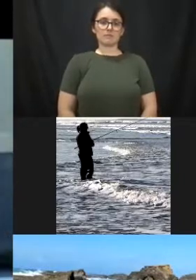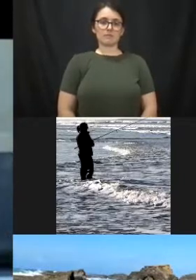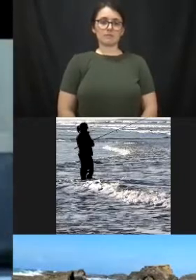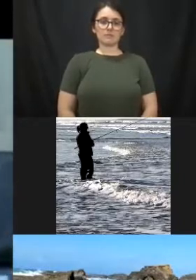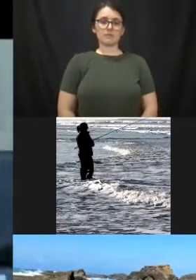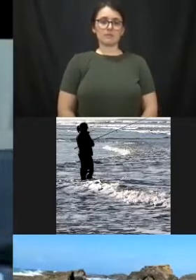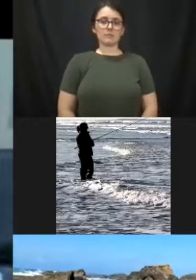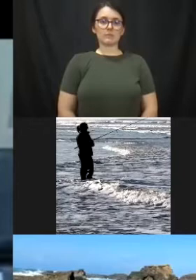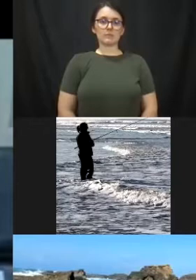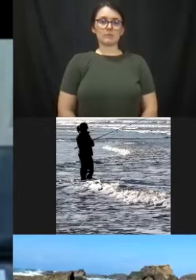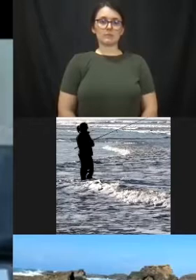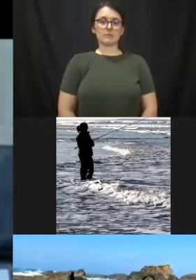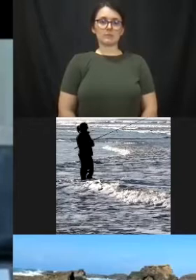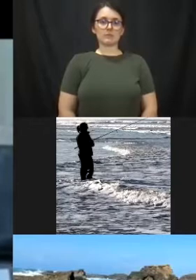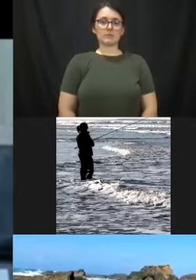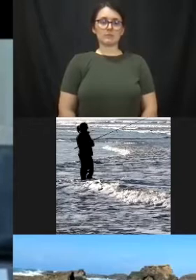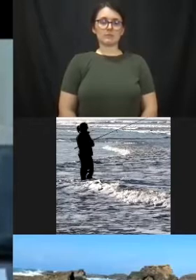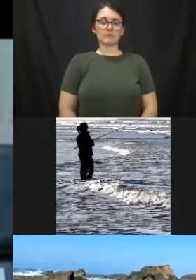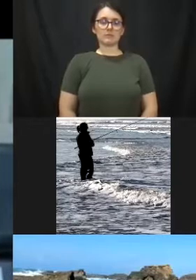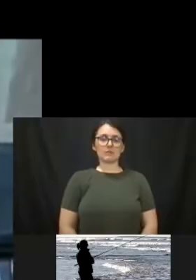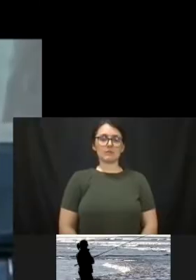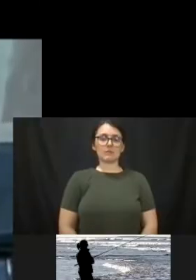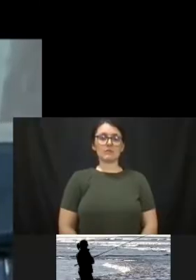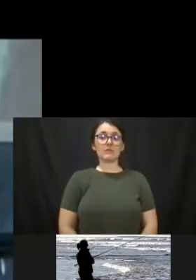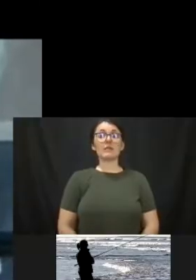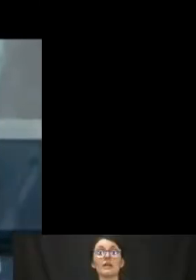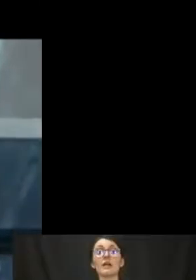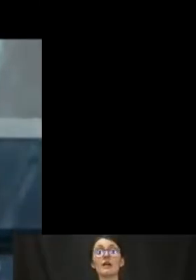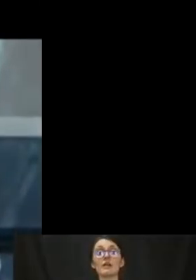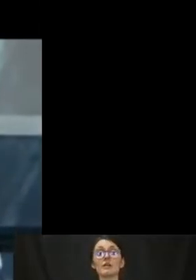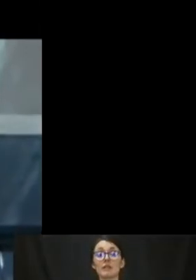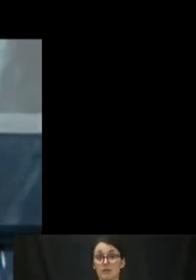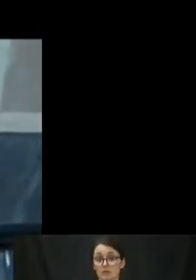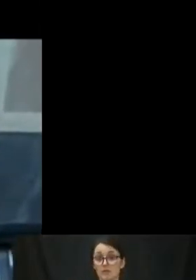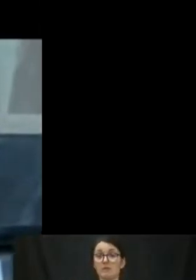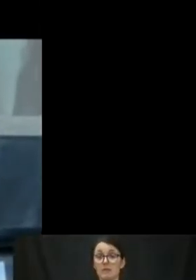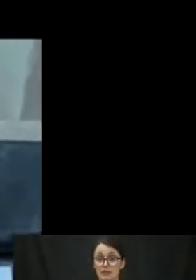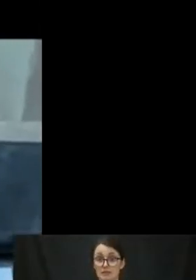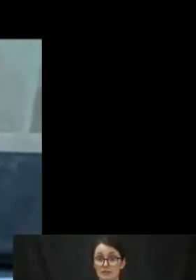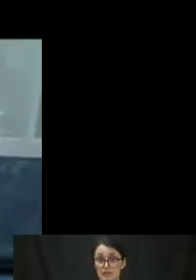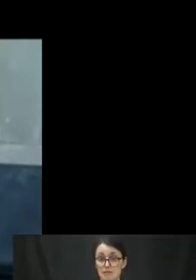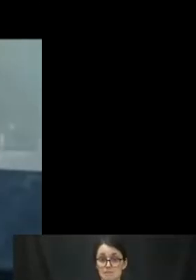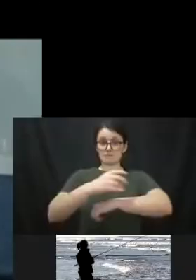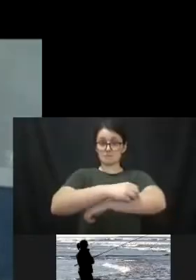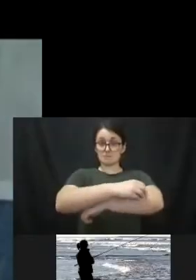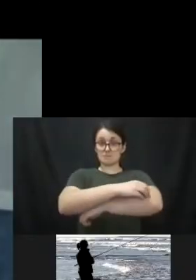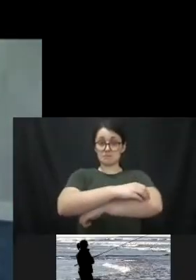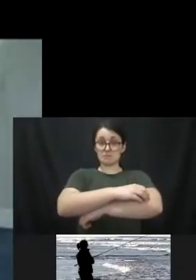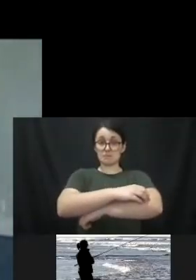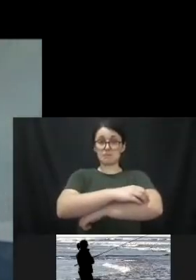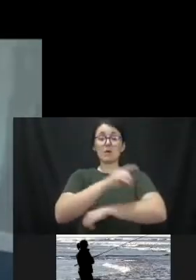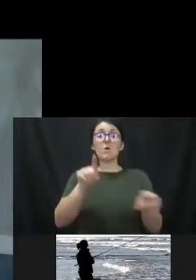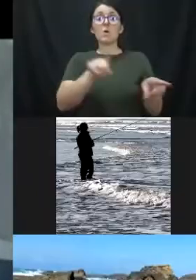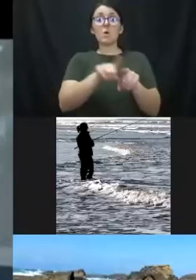And so besides whale lice on their body, they have one other thing. They have what are called